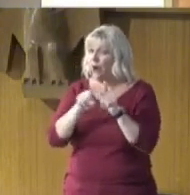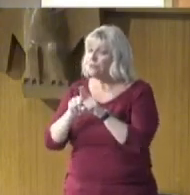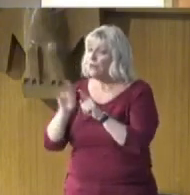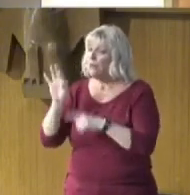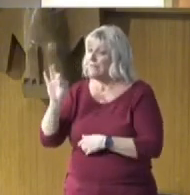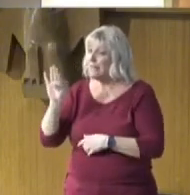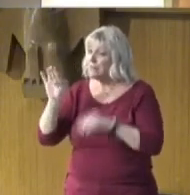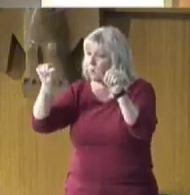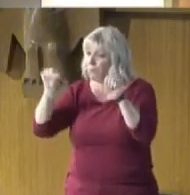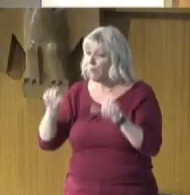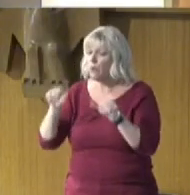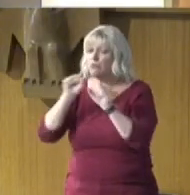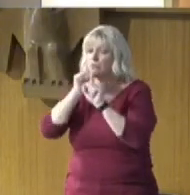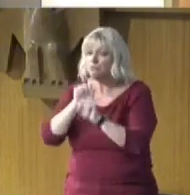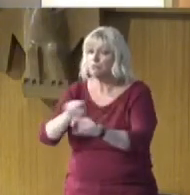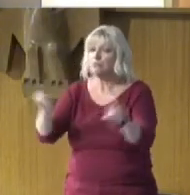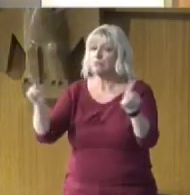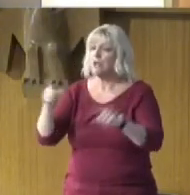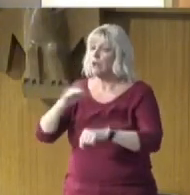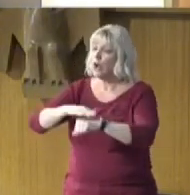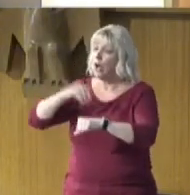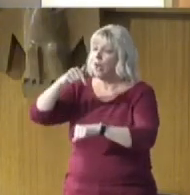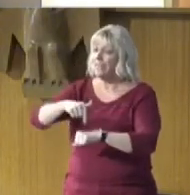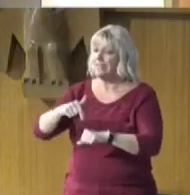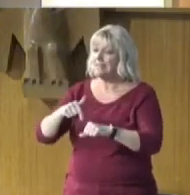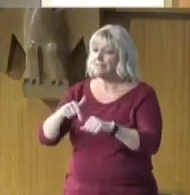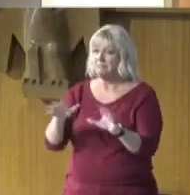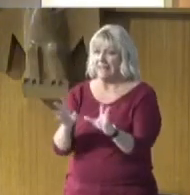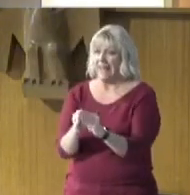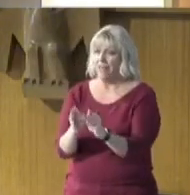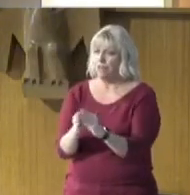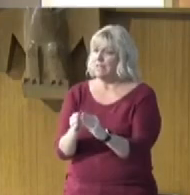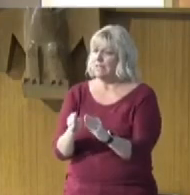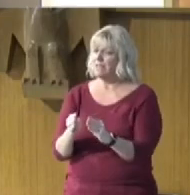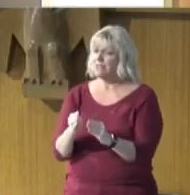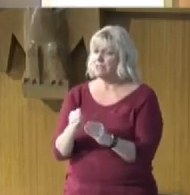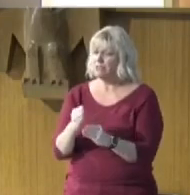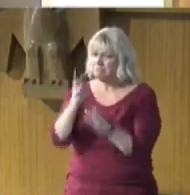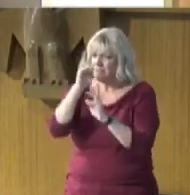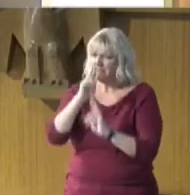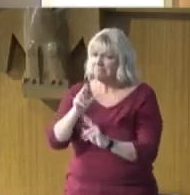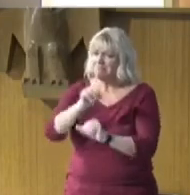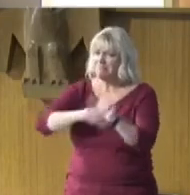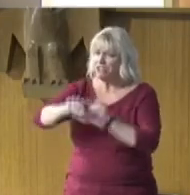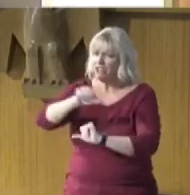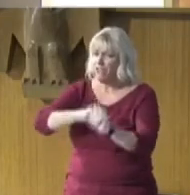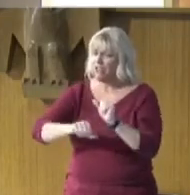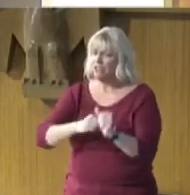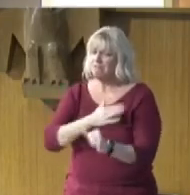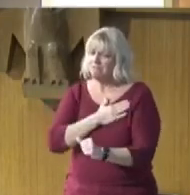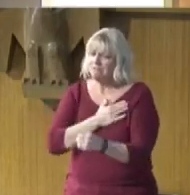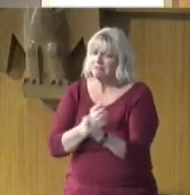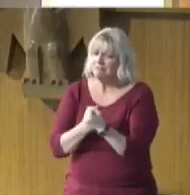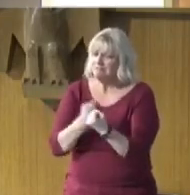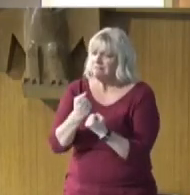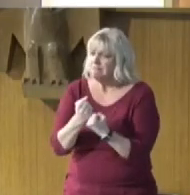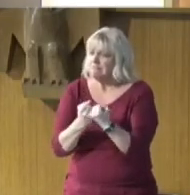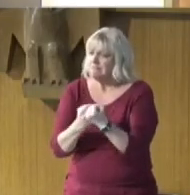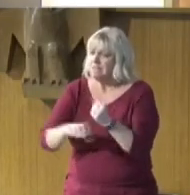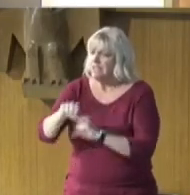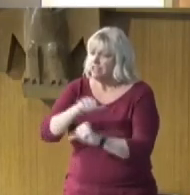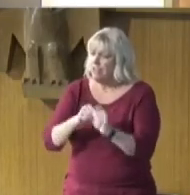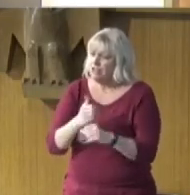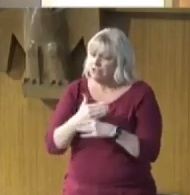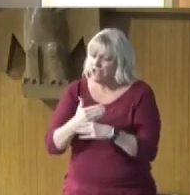post this week, she called this a gathering to, quote, hold space for one another and share poems, thoughts, and scripture that expressed our feelings about